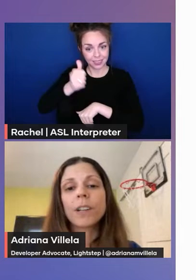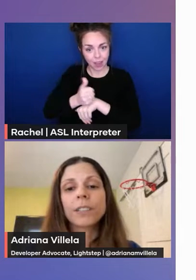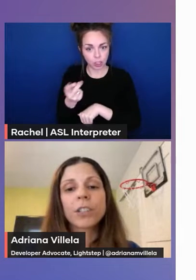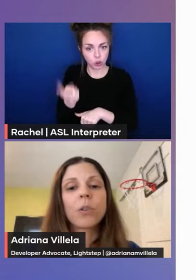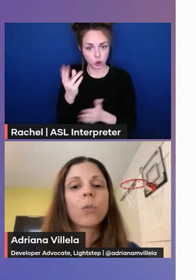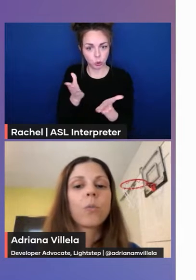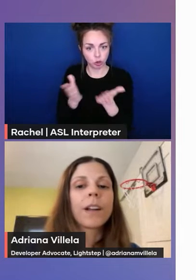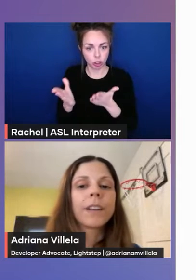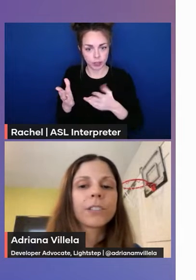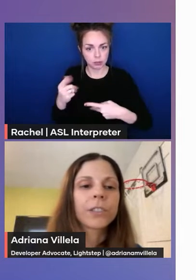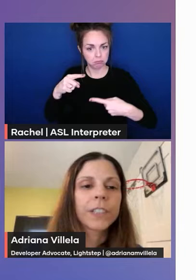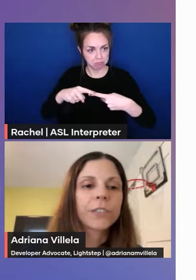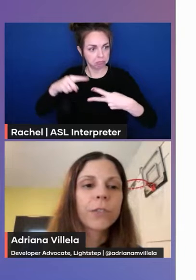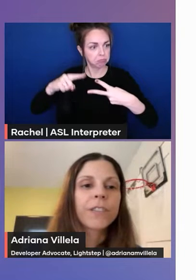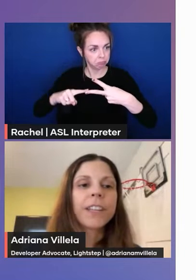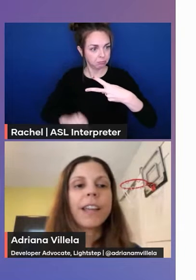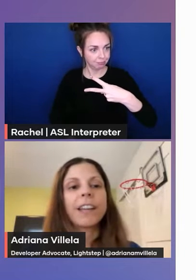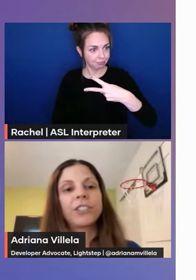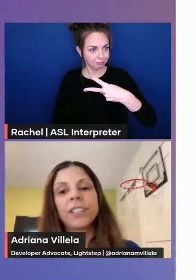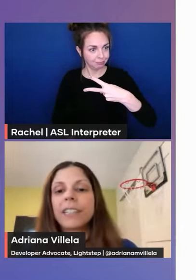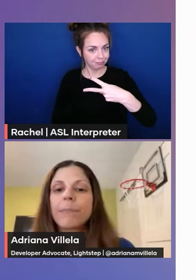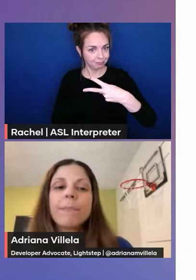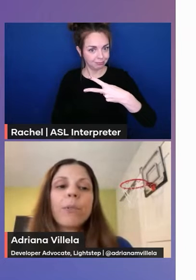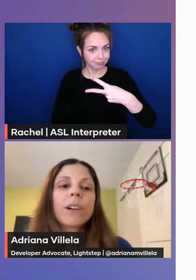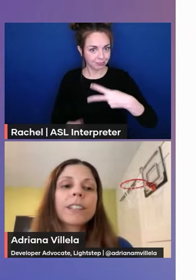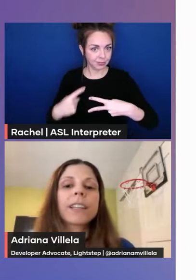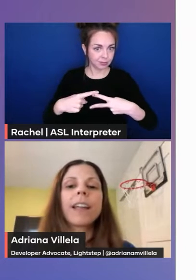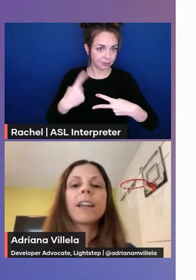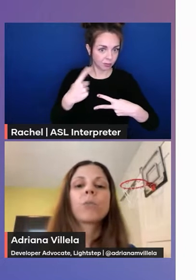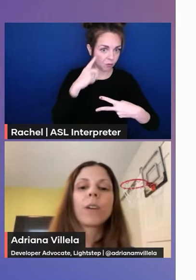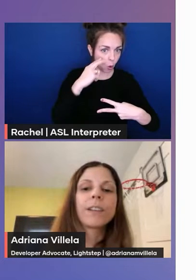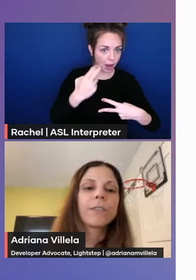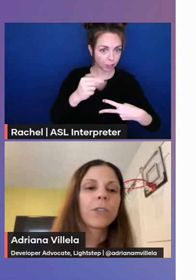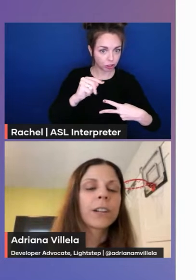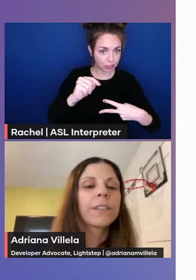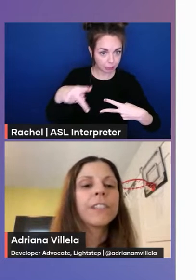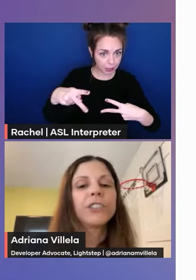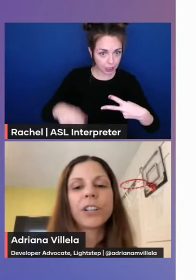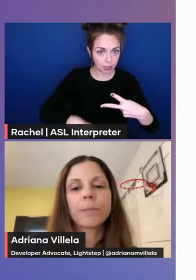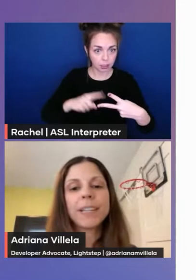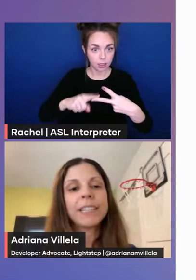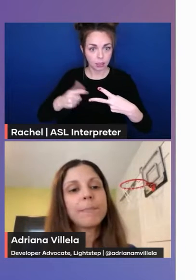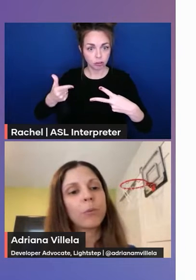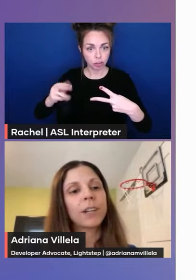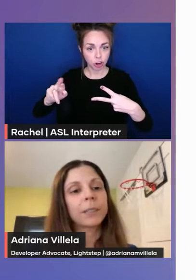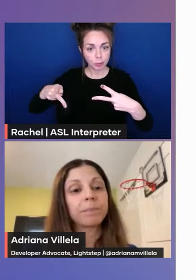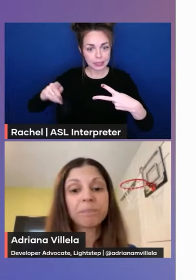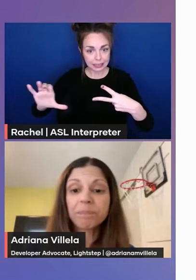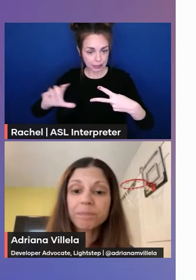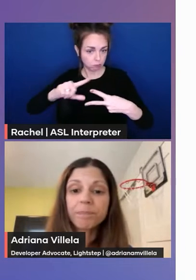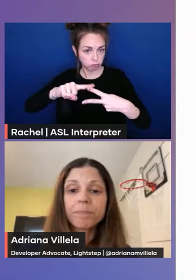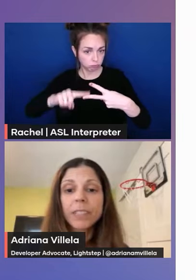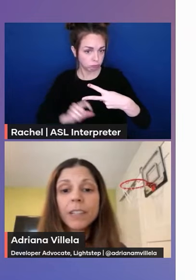per port. So one service for the HTTP port and one for the gRPC